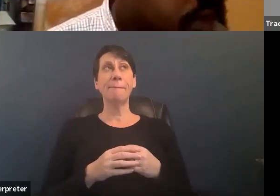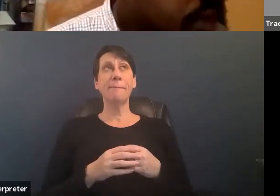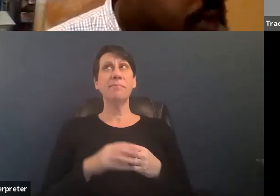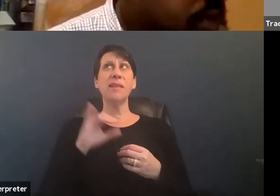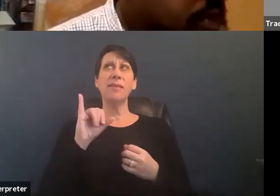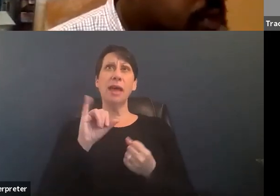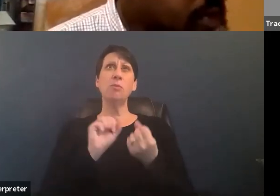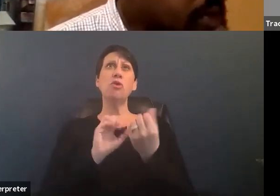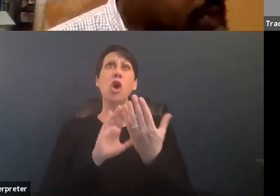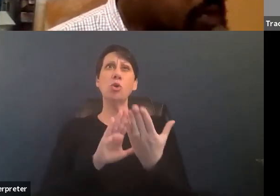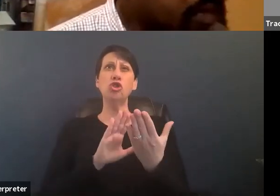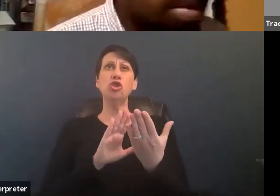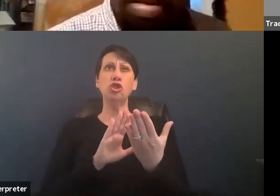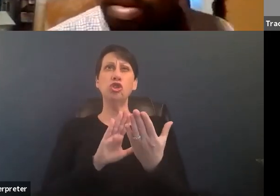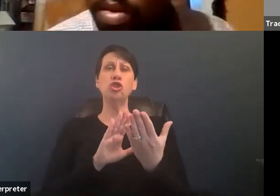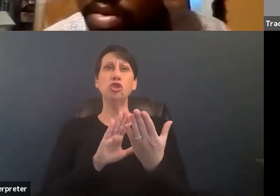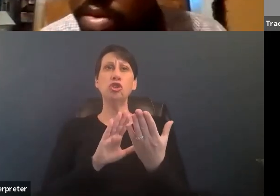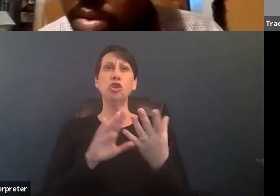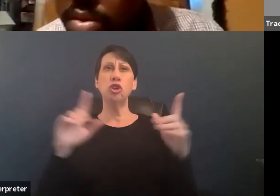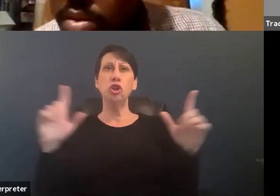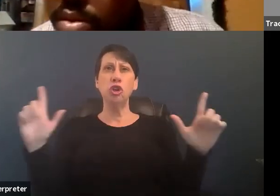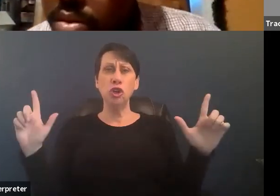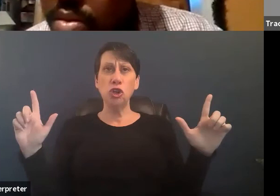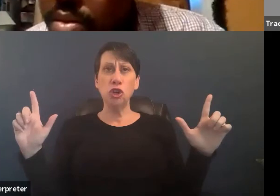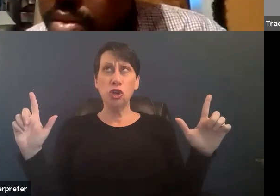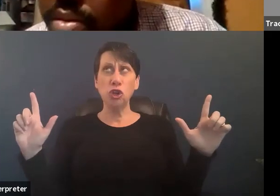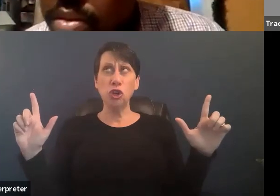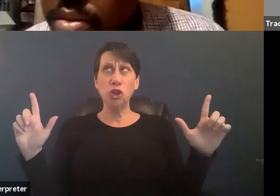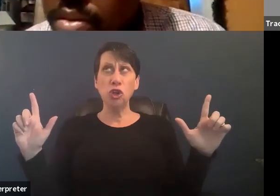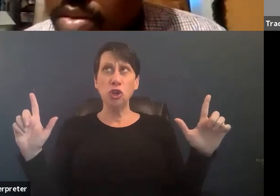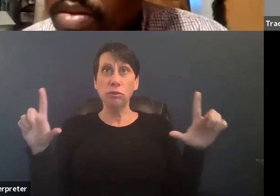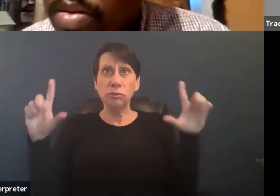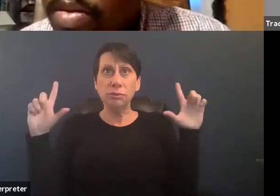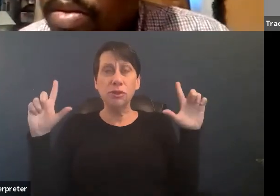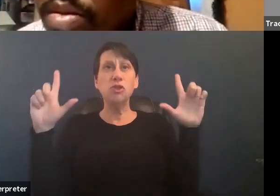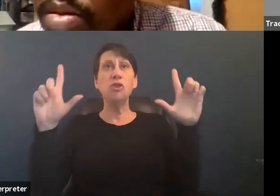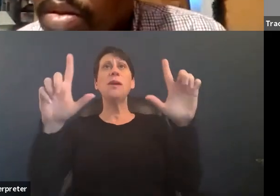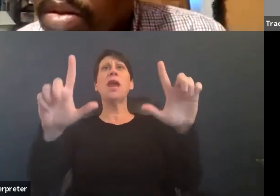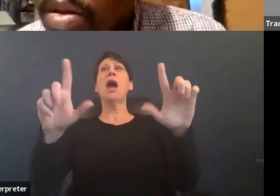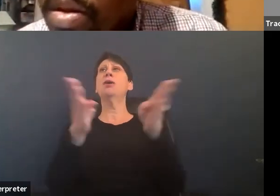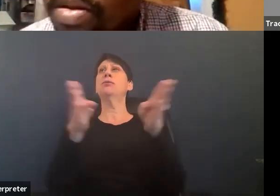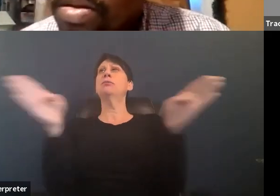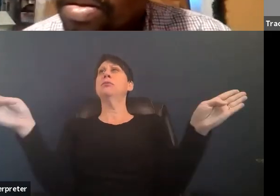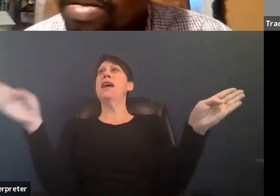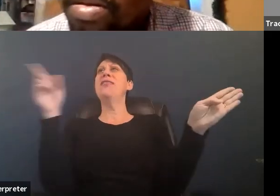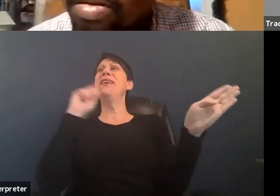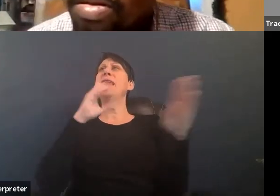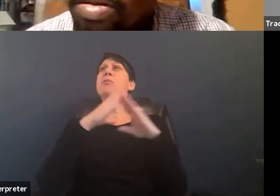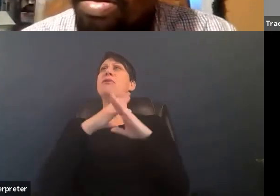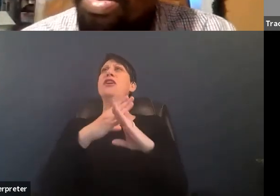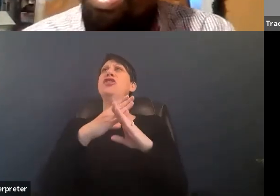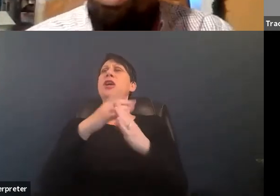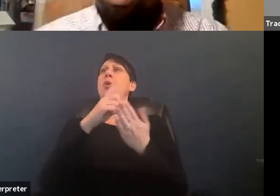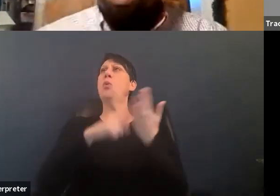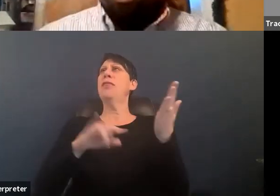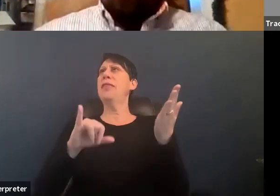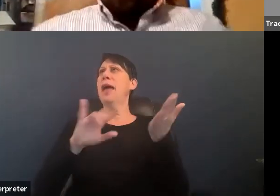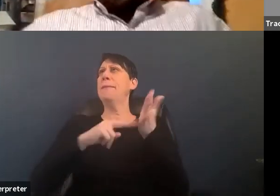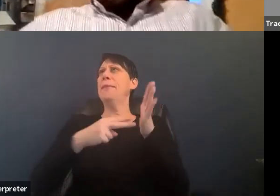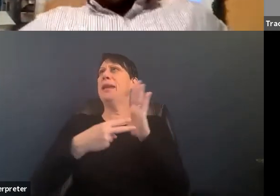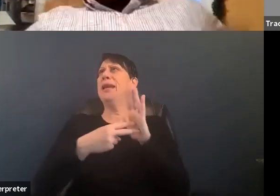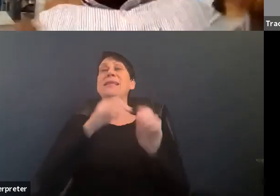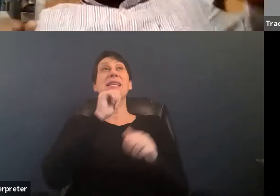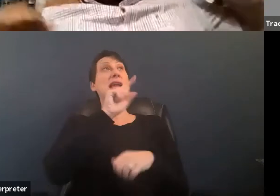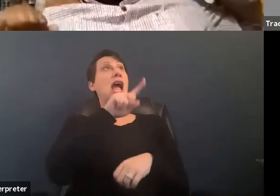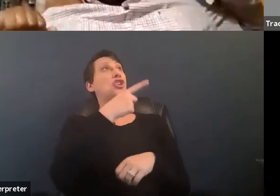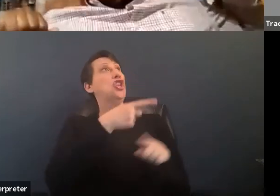kind of like zooming out and thinking more expansively about what prevention is, because it's not just, talking to